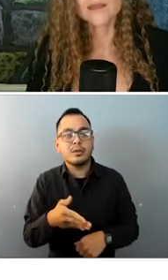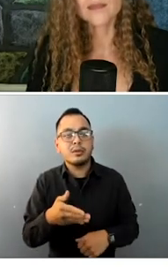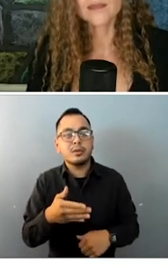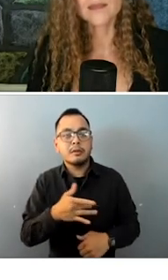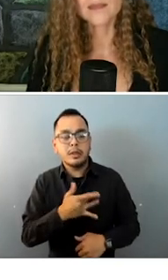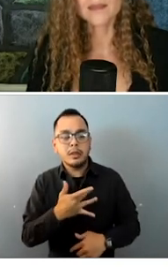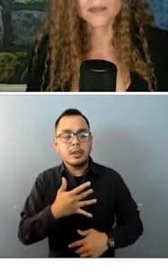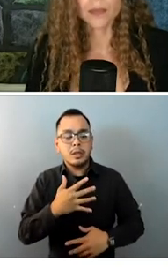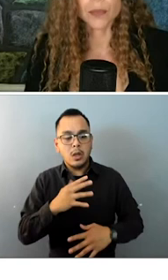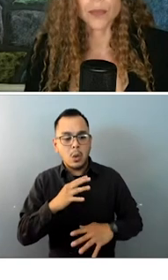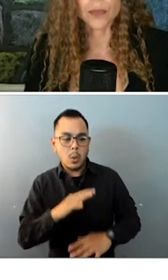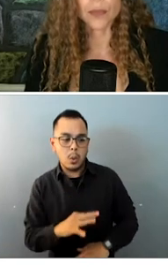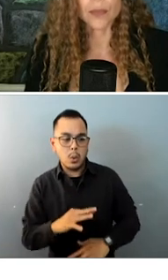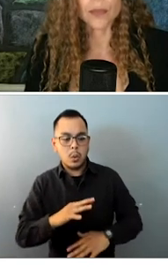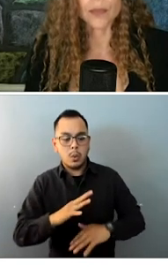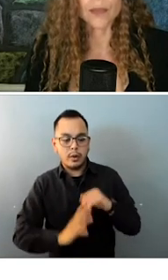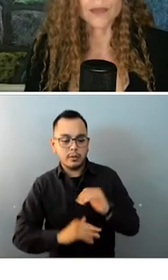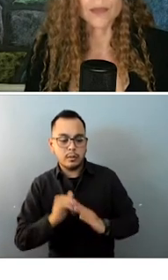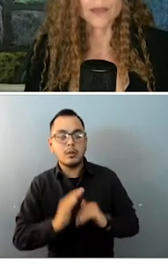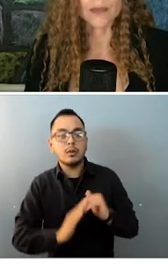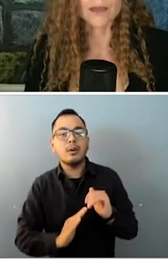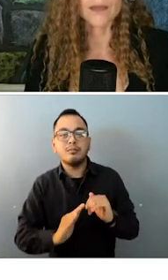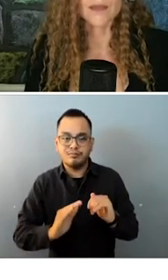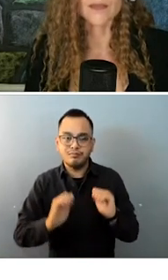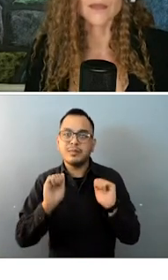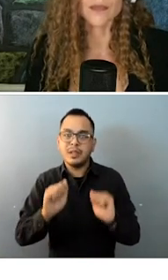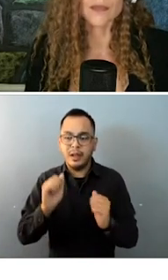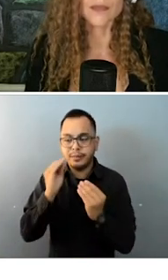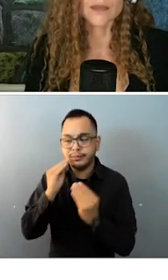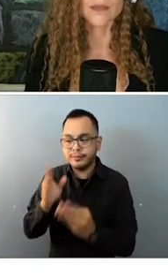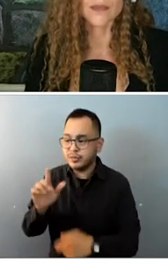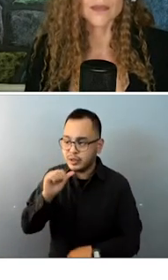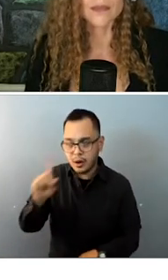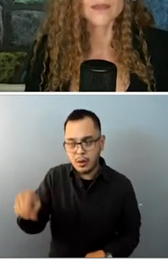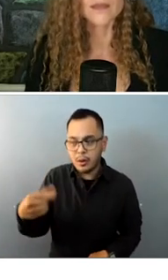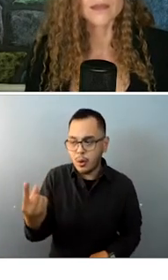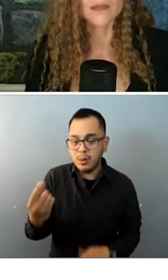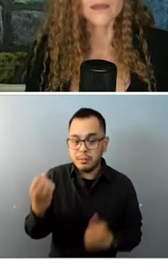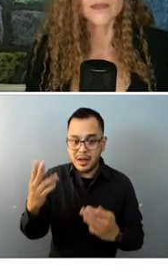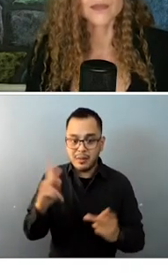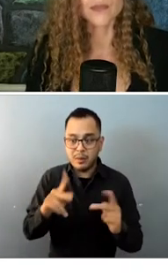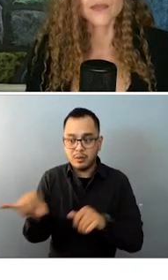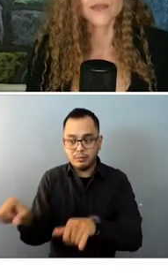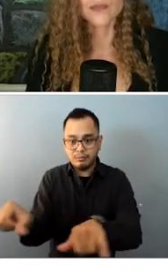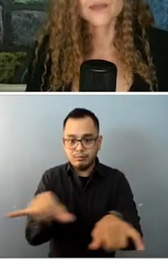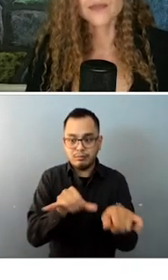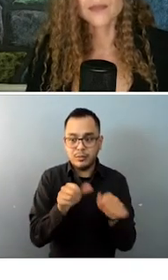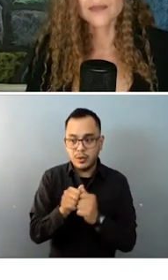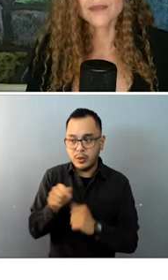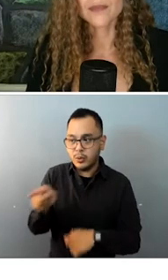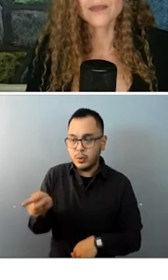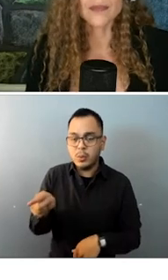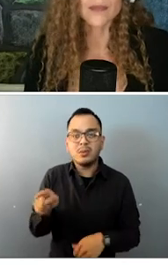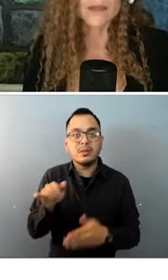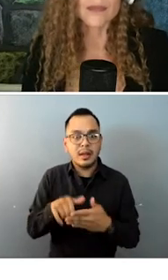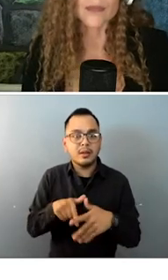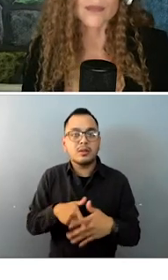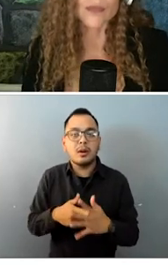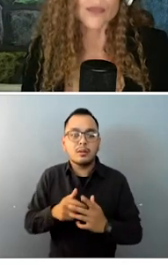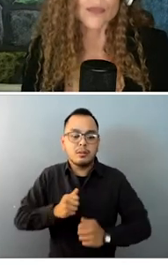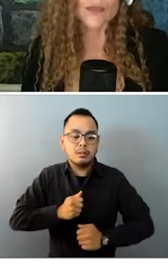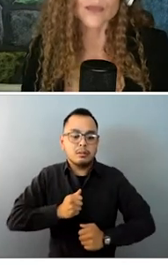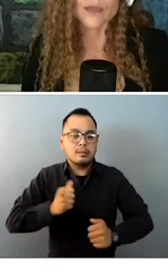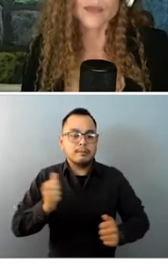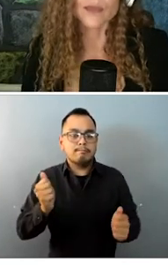there will be that confidentiality, that you're not alone, that there are others who are similarly situated, that begins the